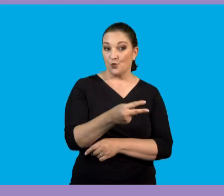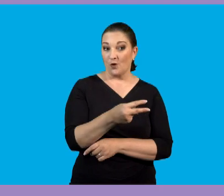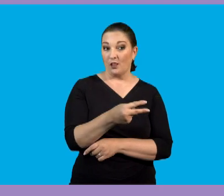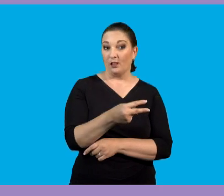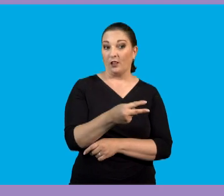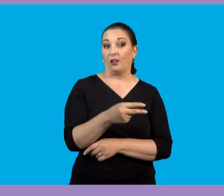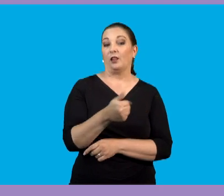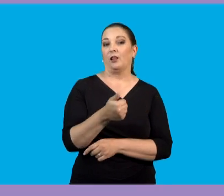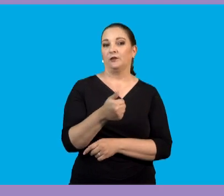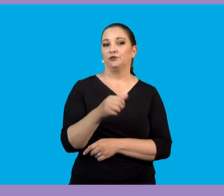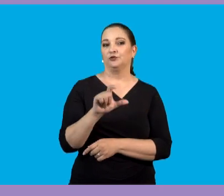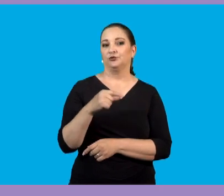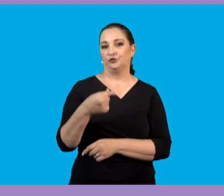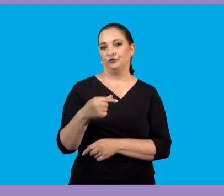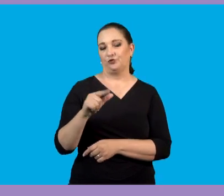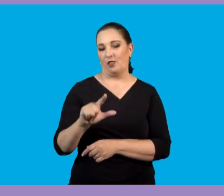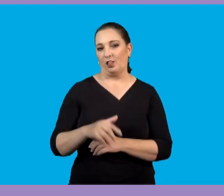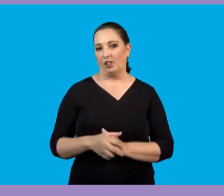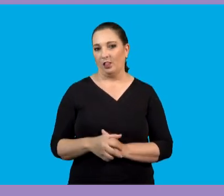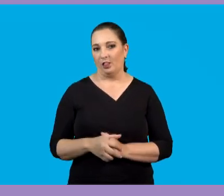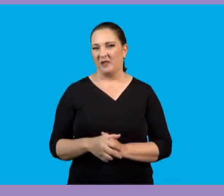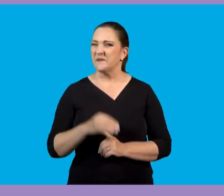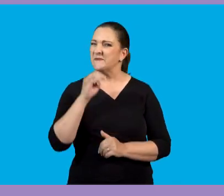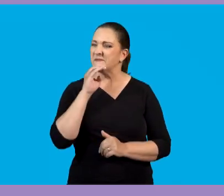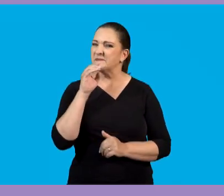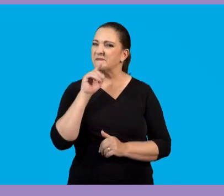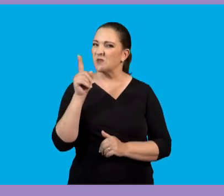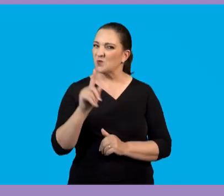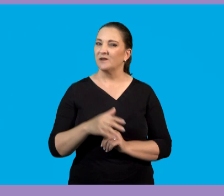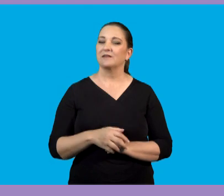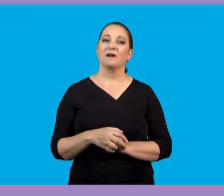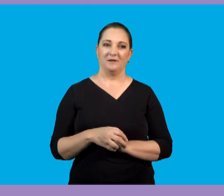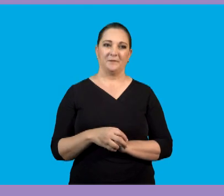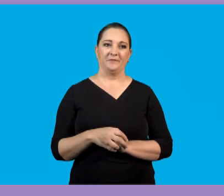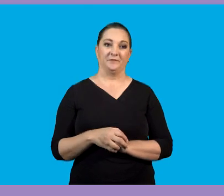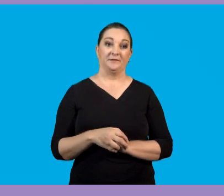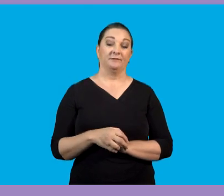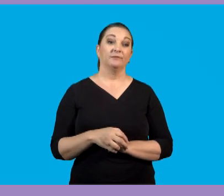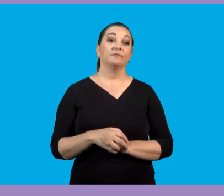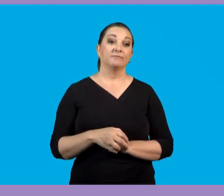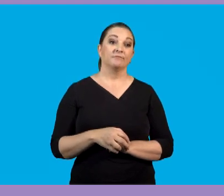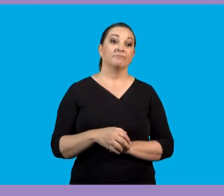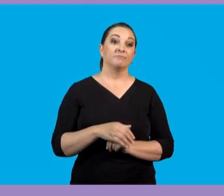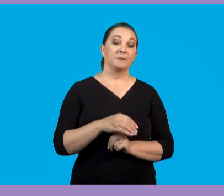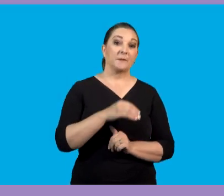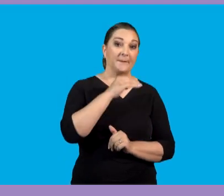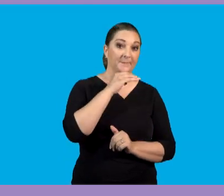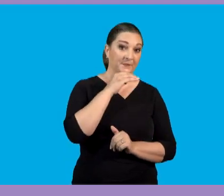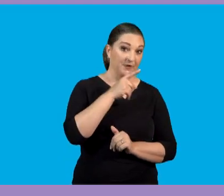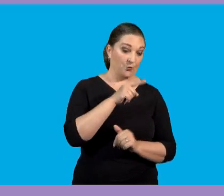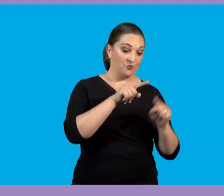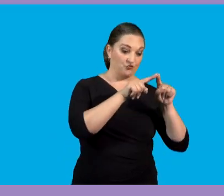to GL. So what does that mean, or what conclusion can we make? It means